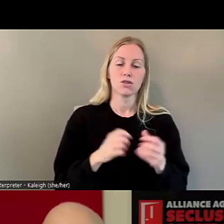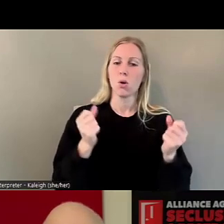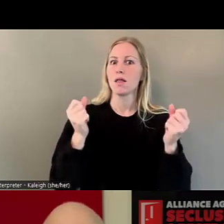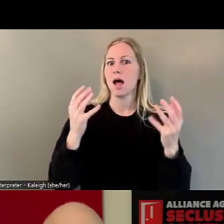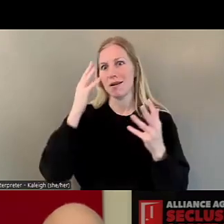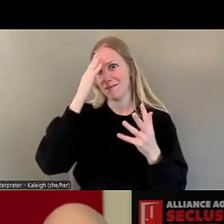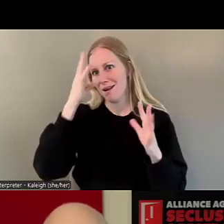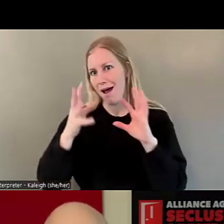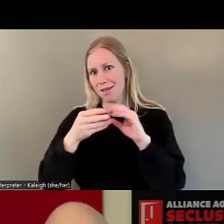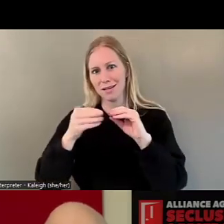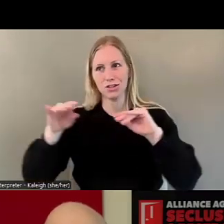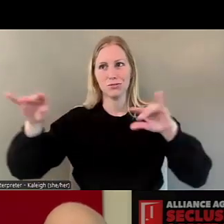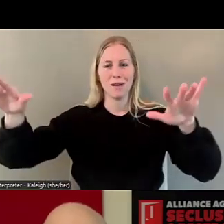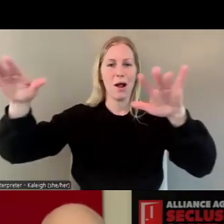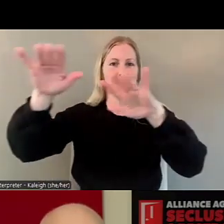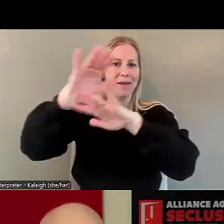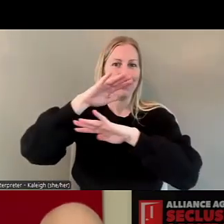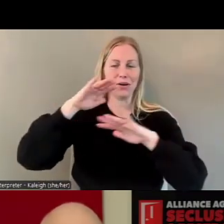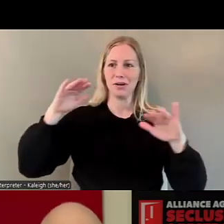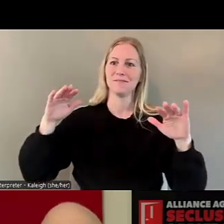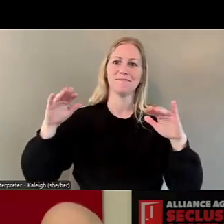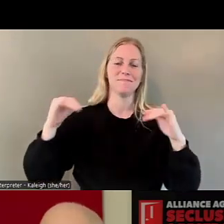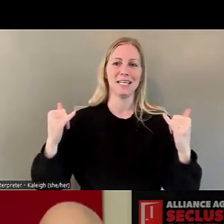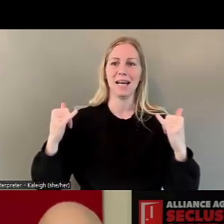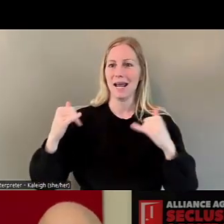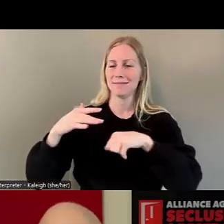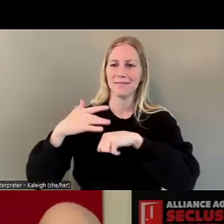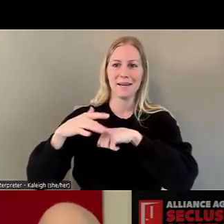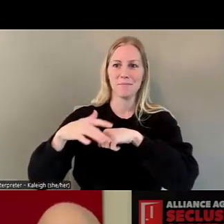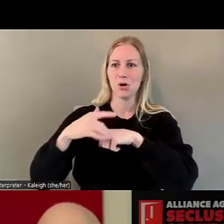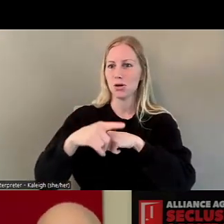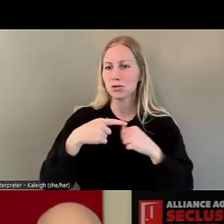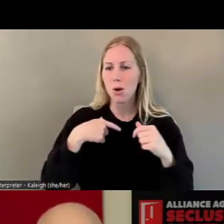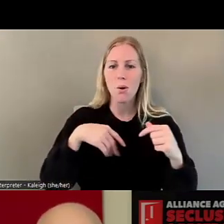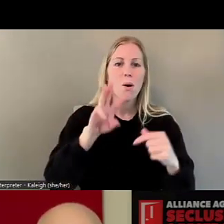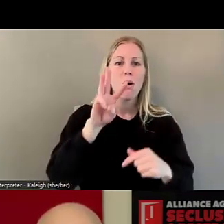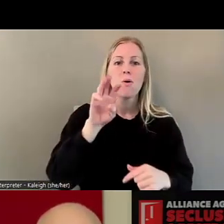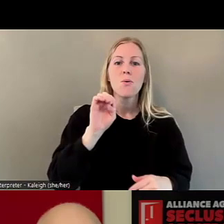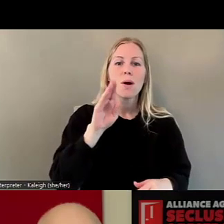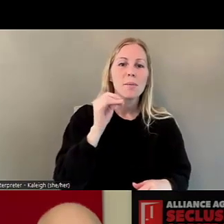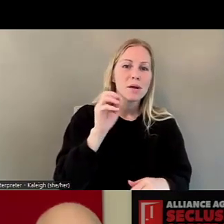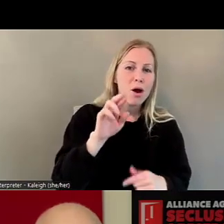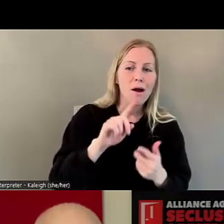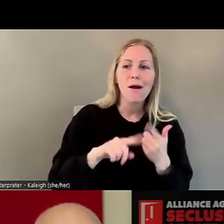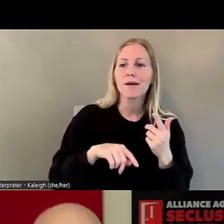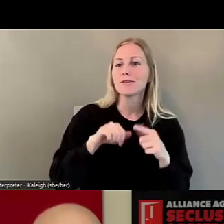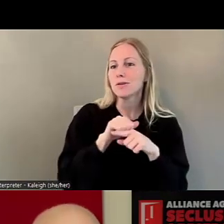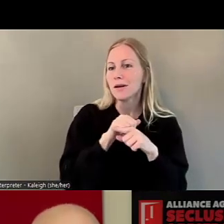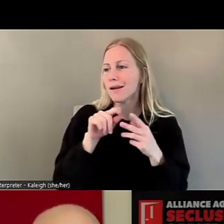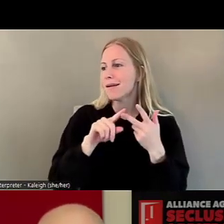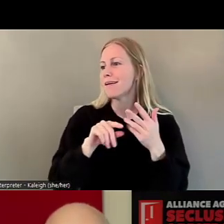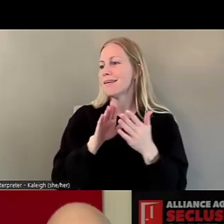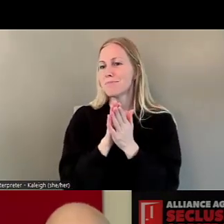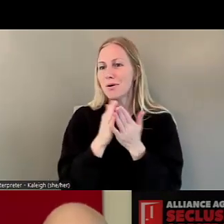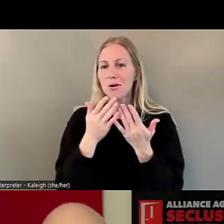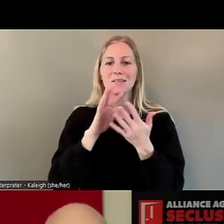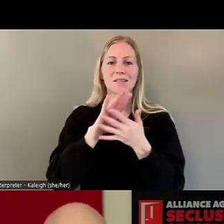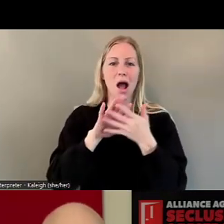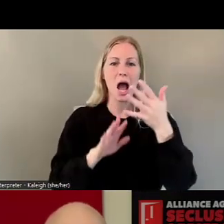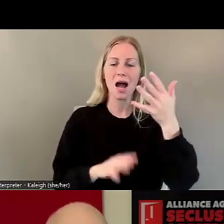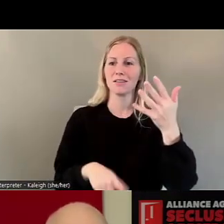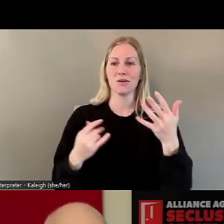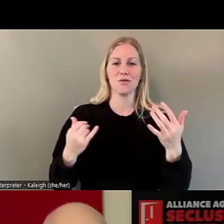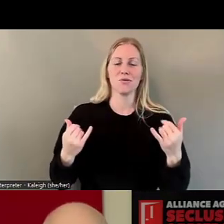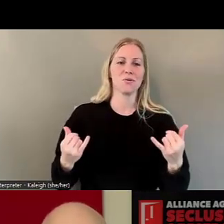are webinars and training and books and tremendous amount of knowledge out there. We live in an information-rich